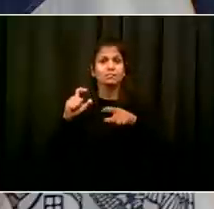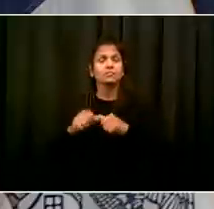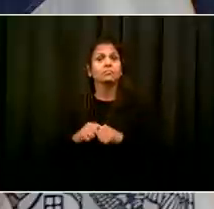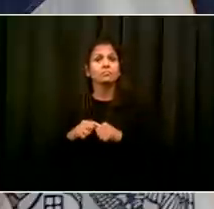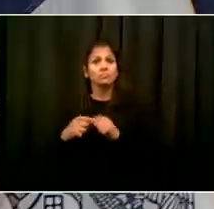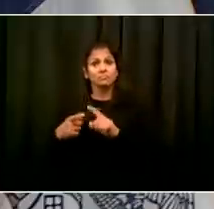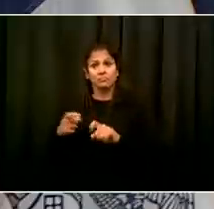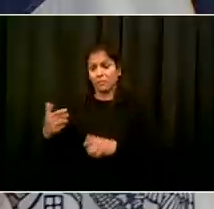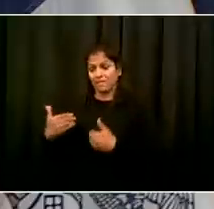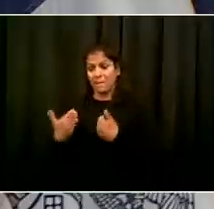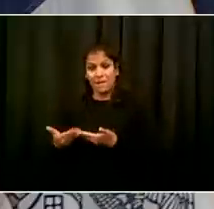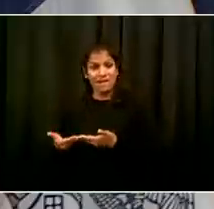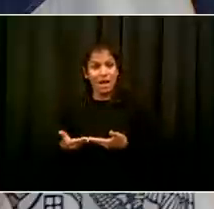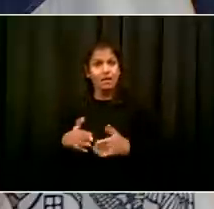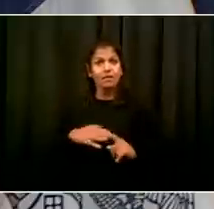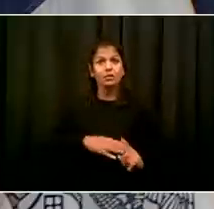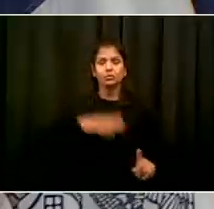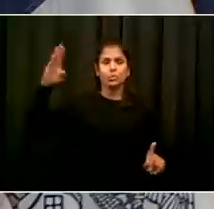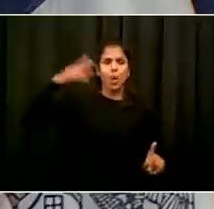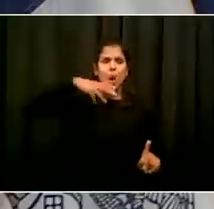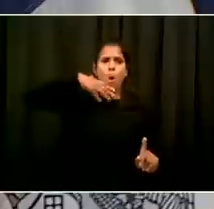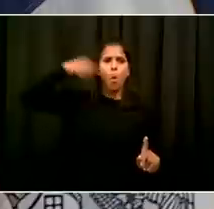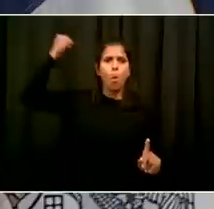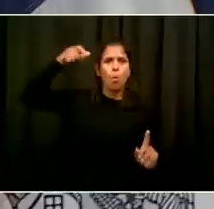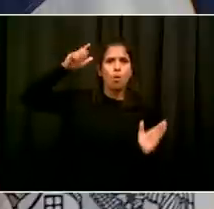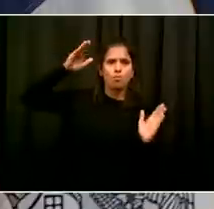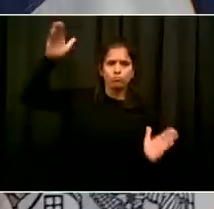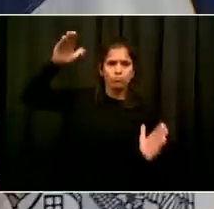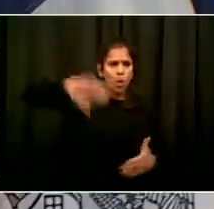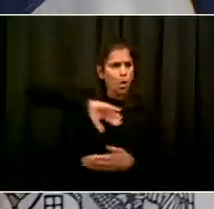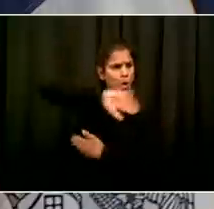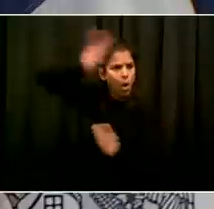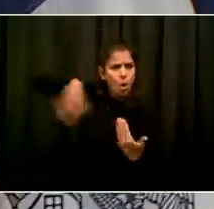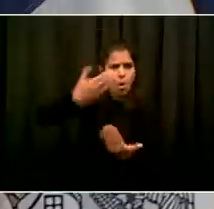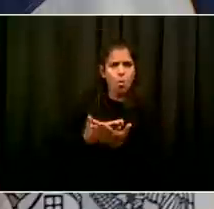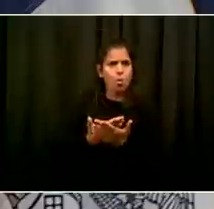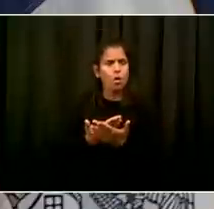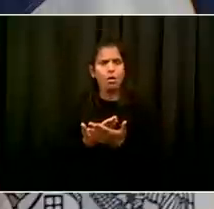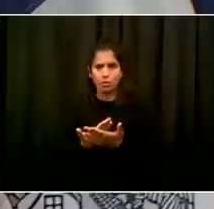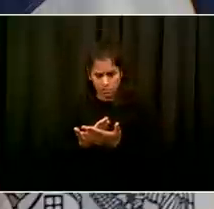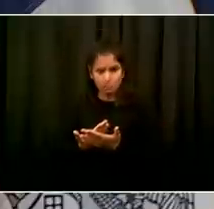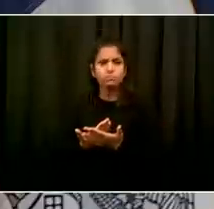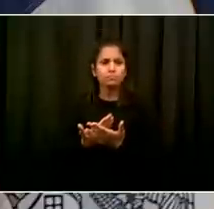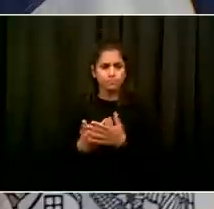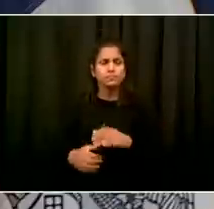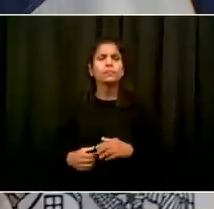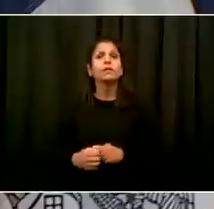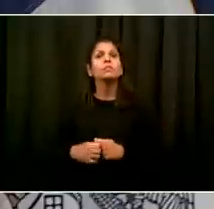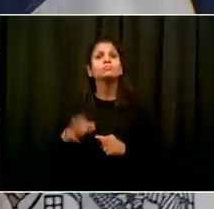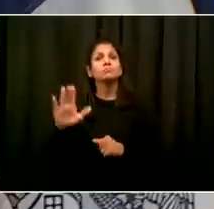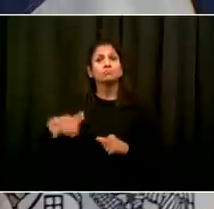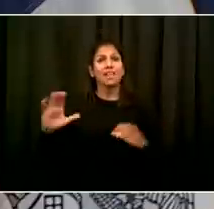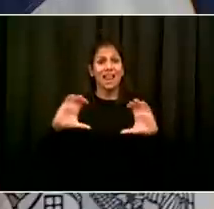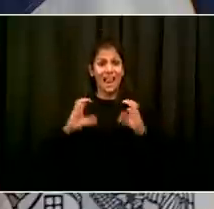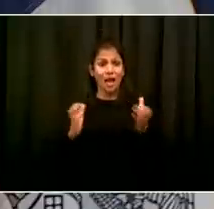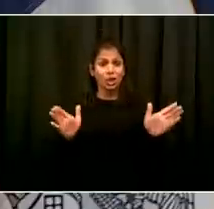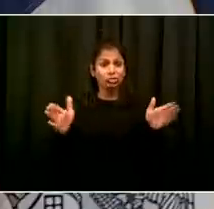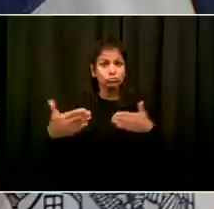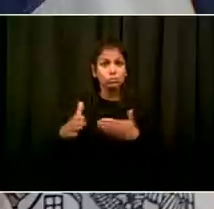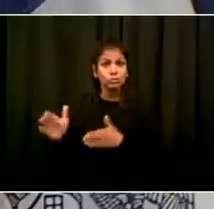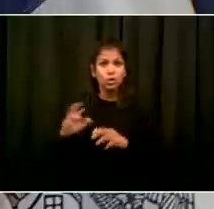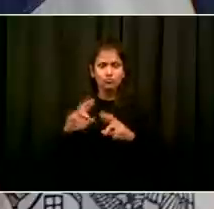together. Everyone's practicing social distancing. 9, 10 kids in a classroom. We've never seen anything like that in New York City